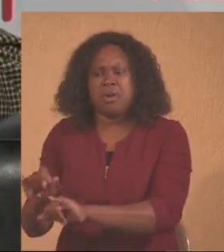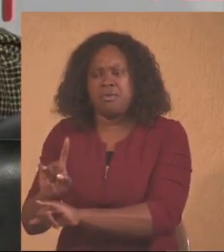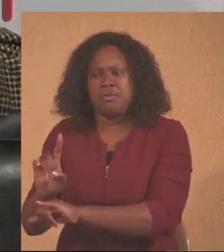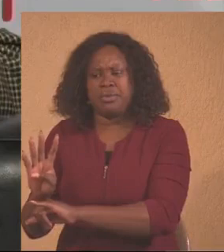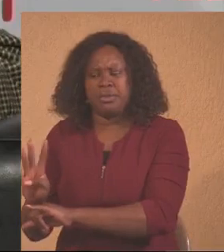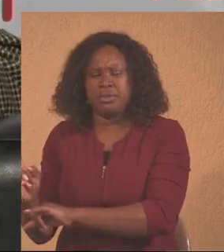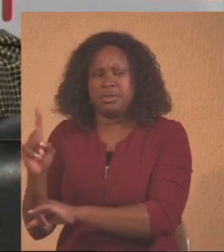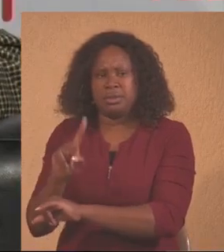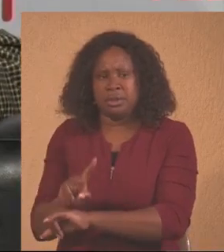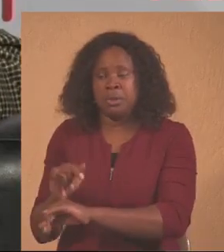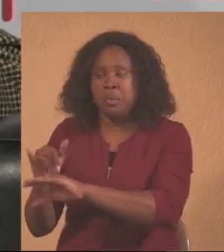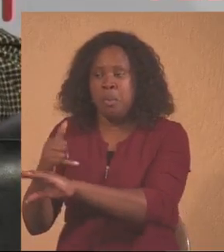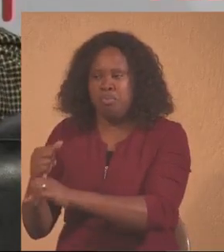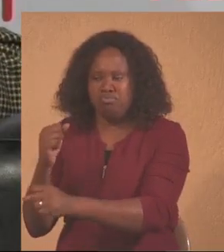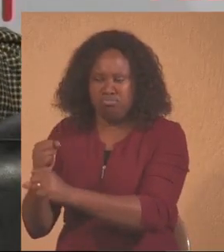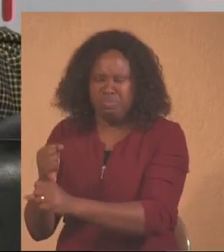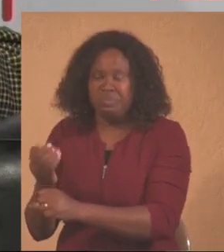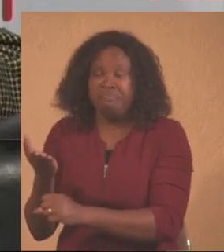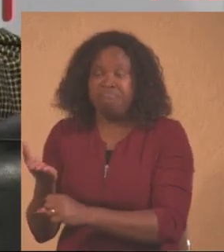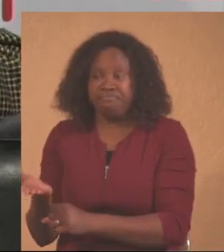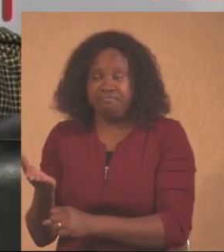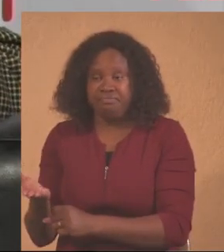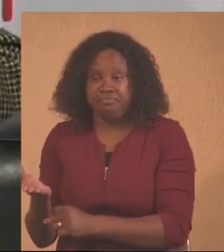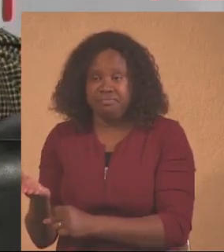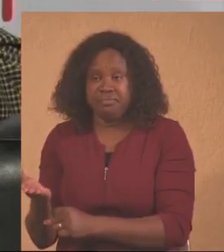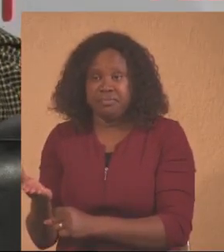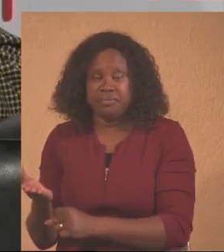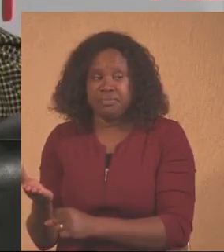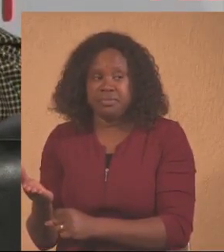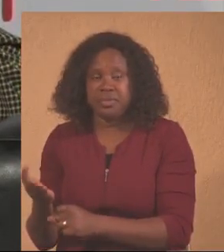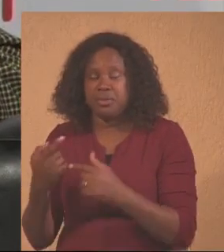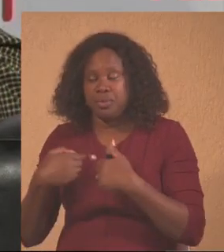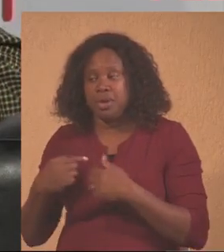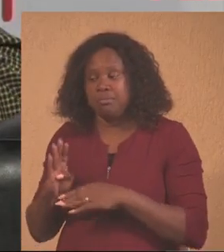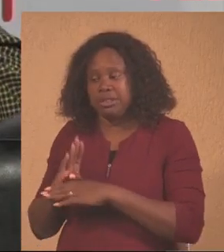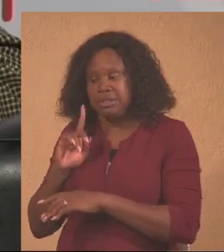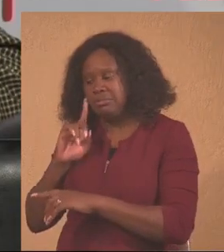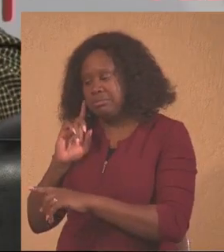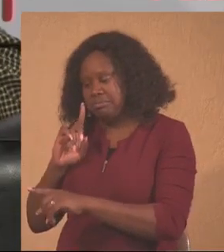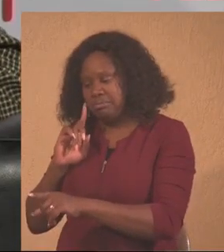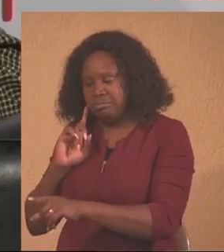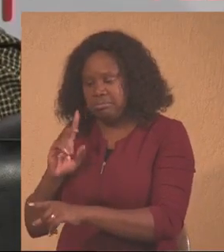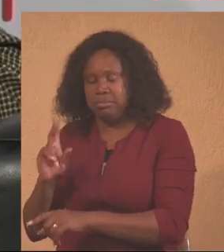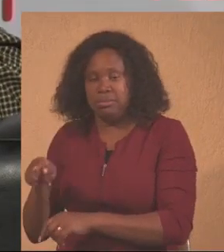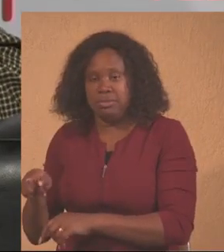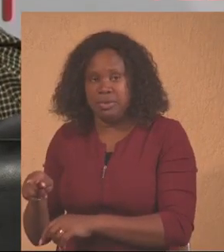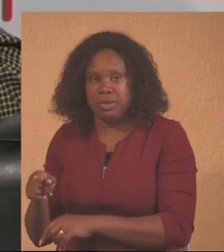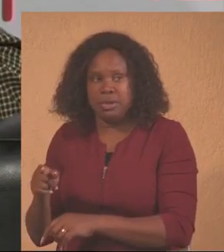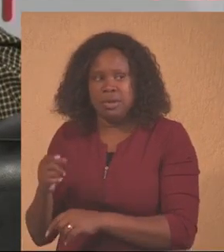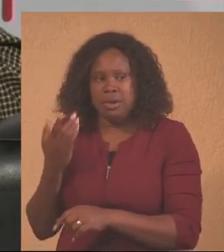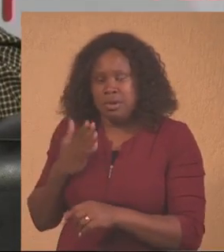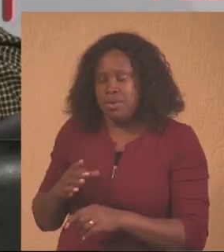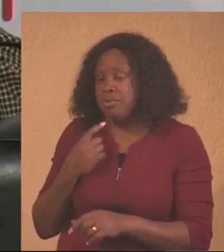days in this place while we are monitoring him. We do not want to